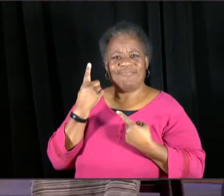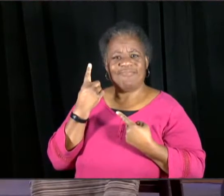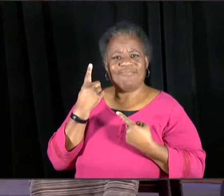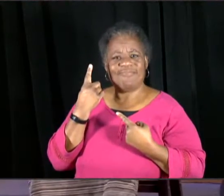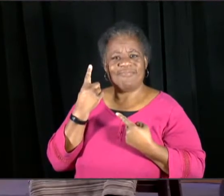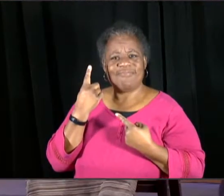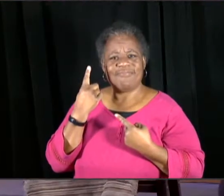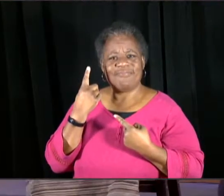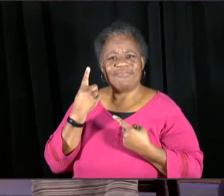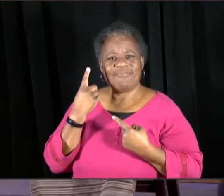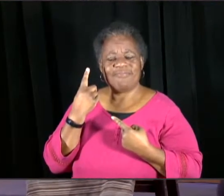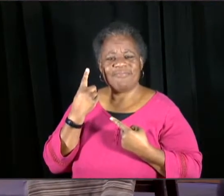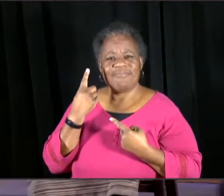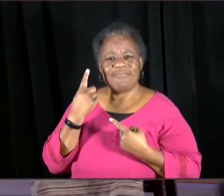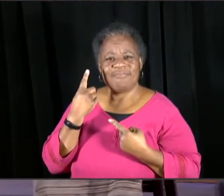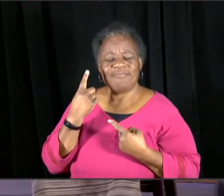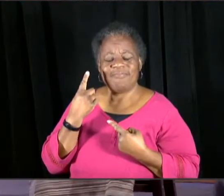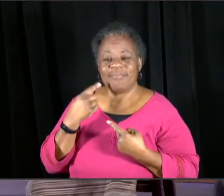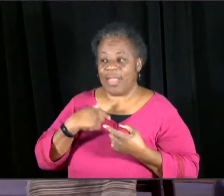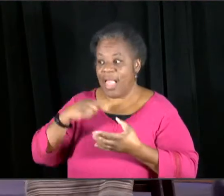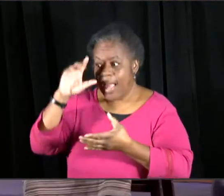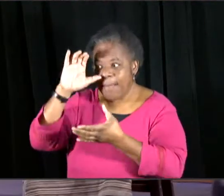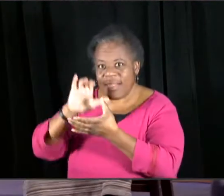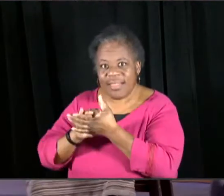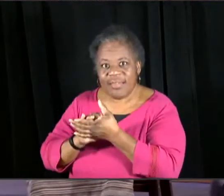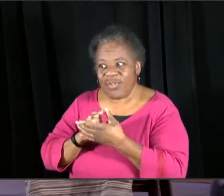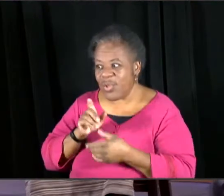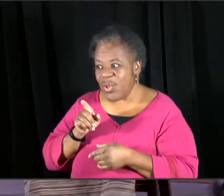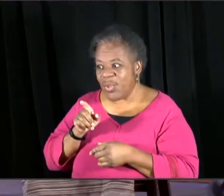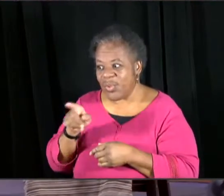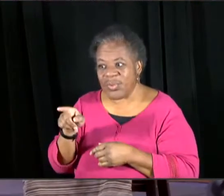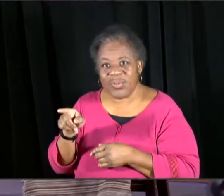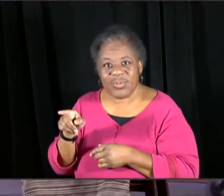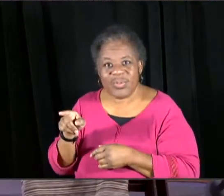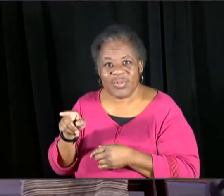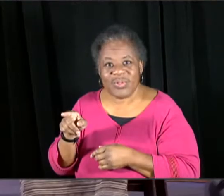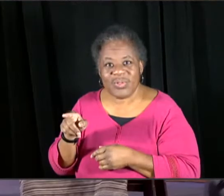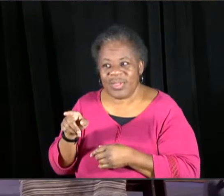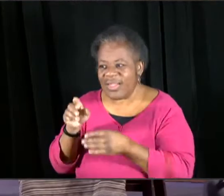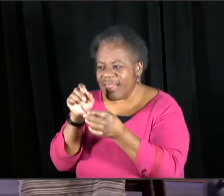And beyond that, I believed her. I believed the